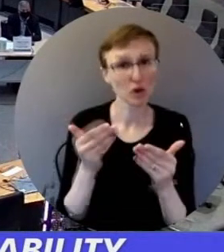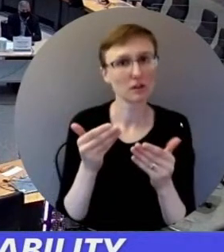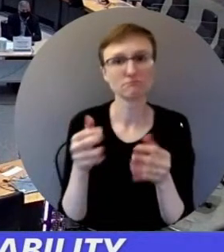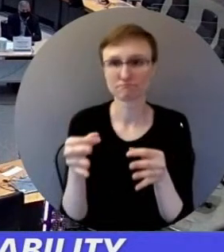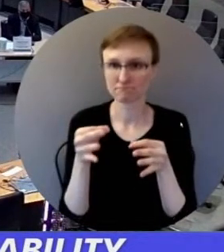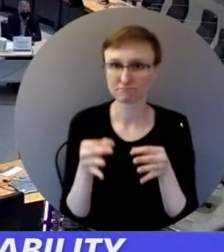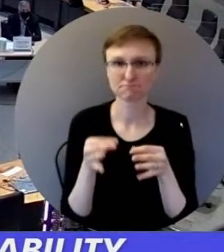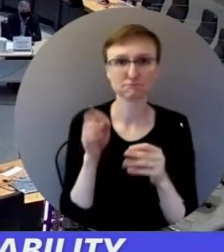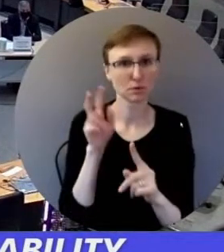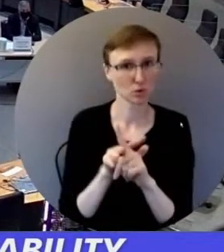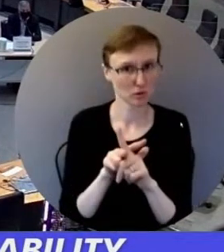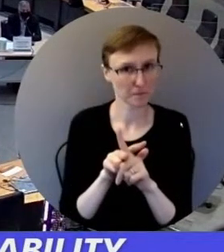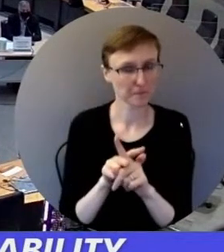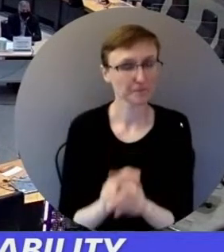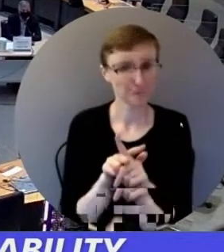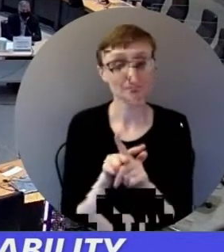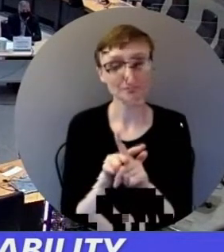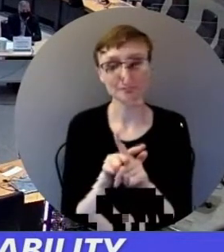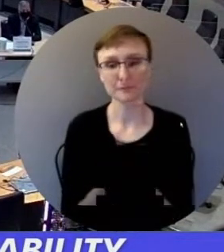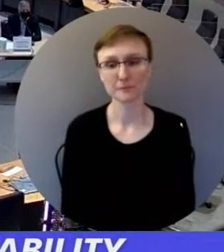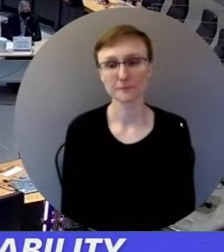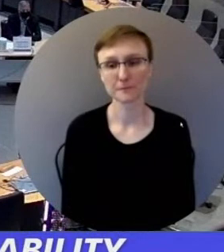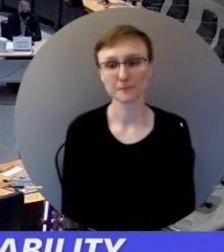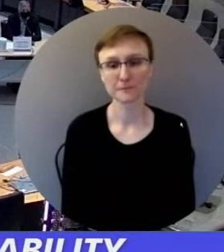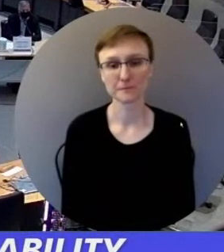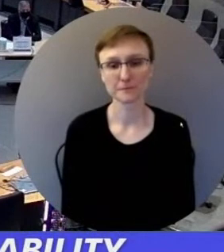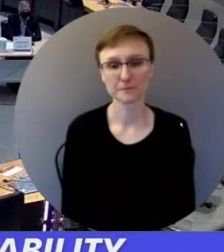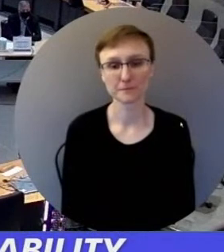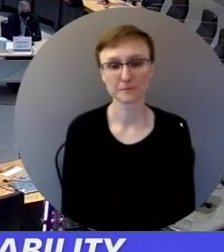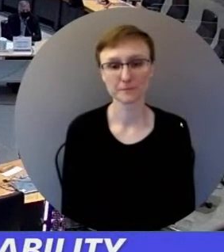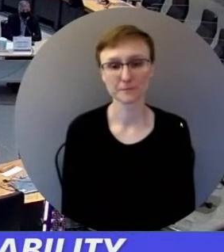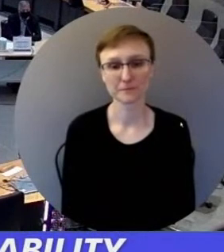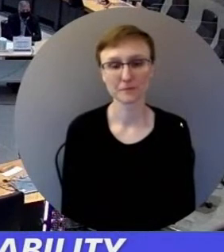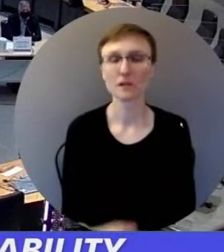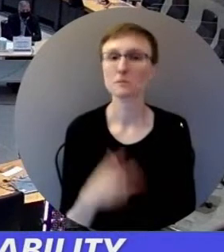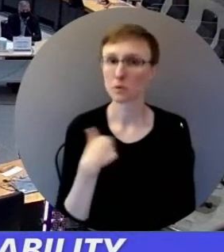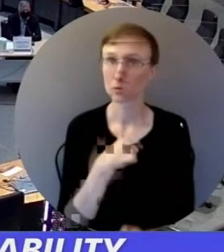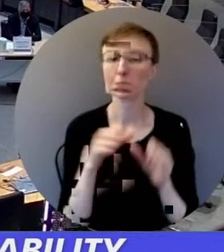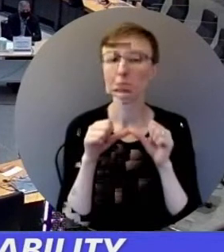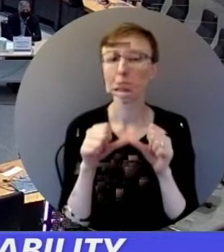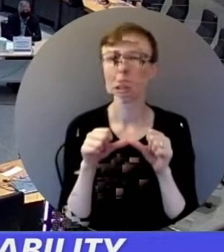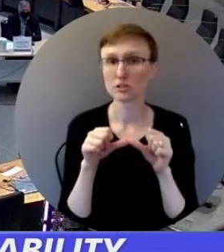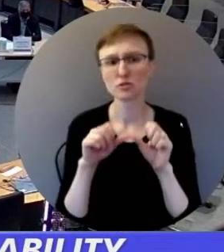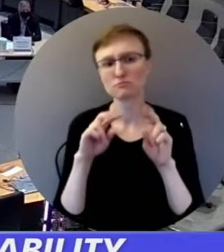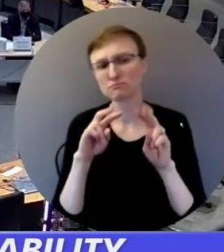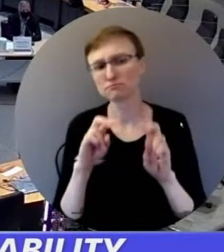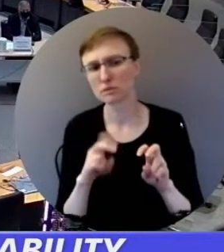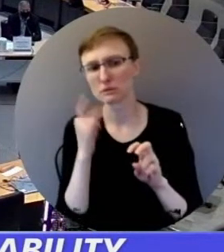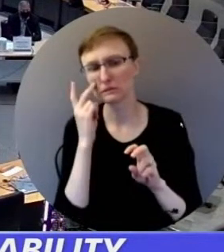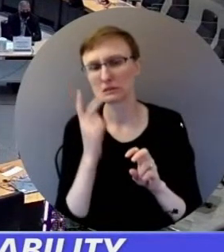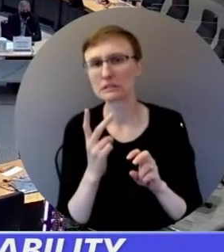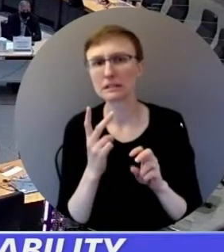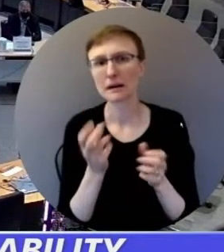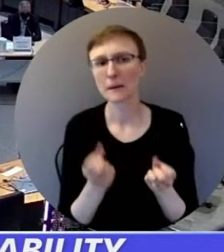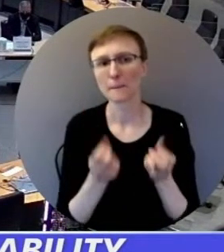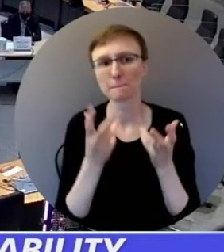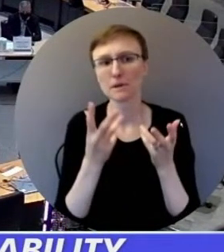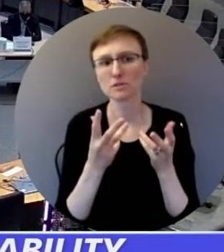But at every single step, we're evaluating the level of COVID-19 transmission.